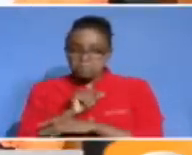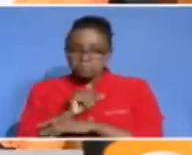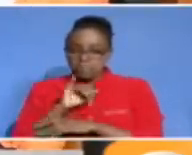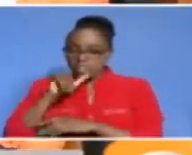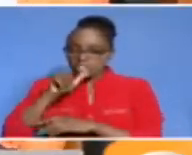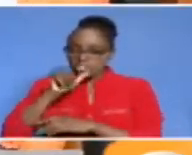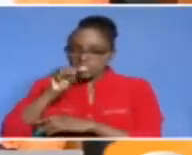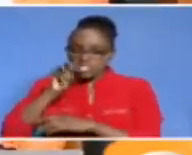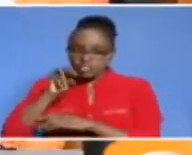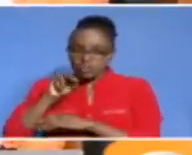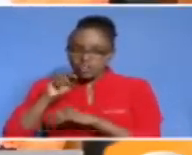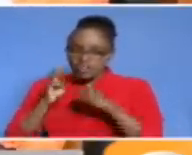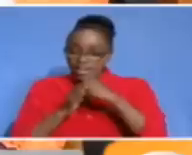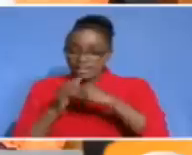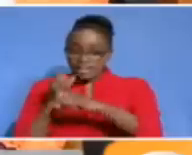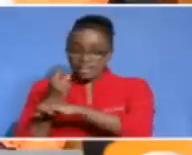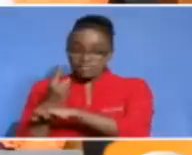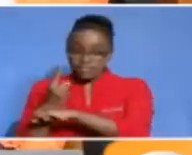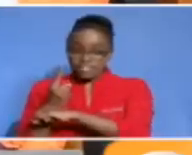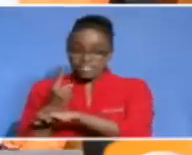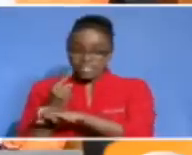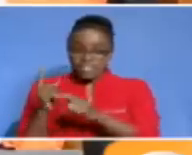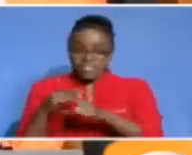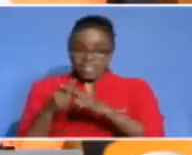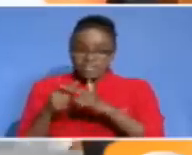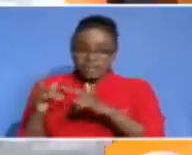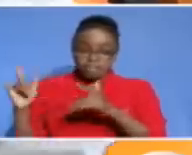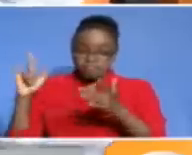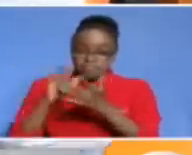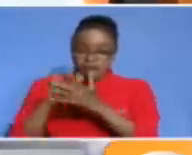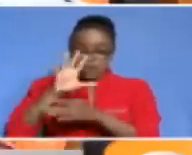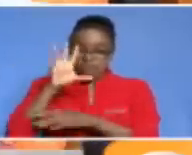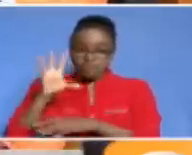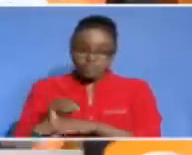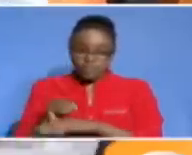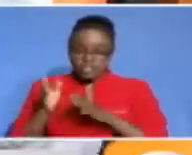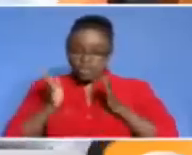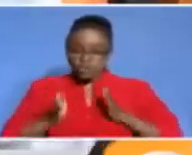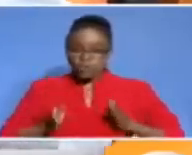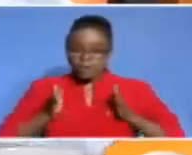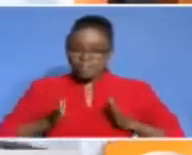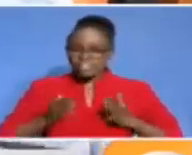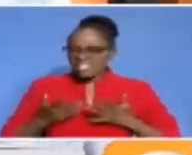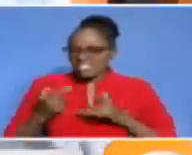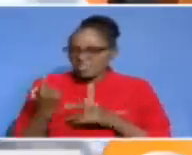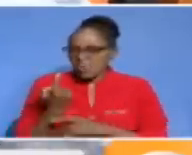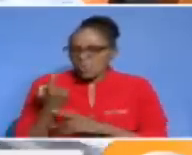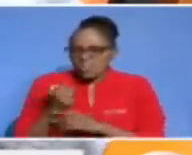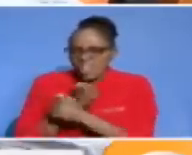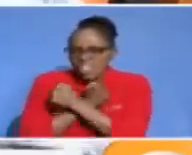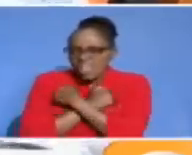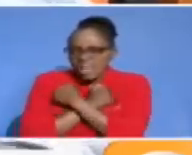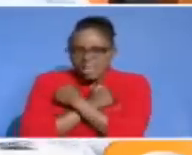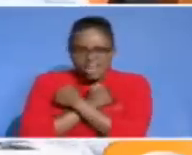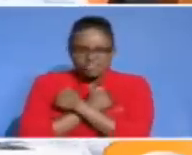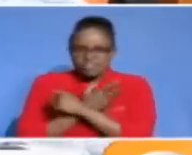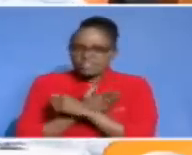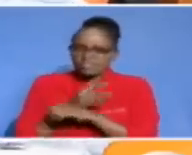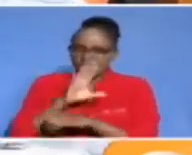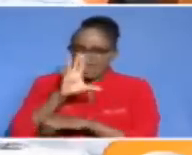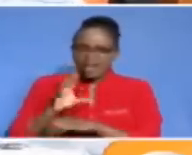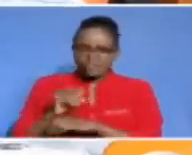Jason survived 9/11. Yes. And was coming to Africa on a humanitarian mission. I mean, he just loved the